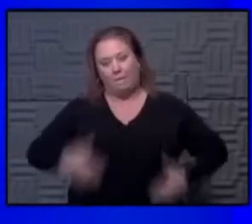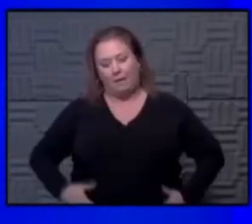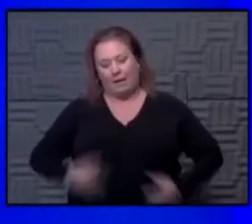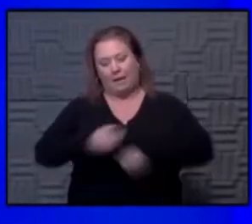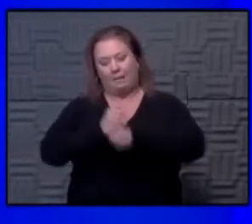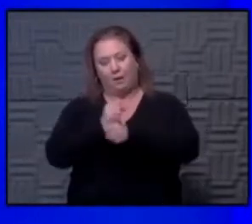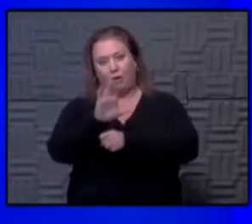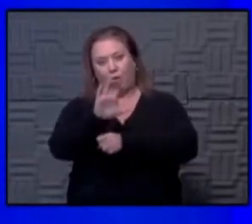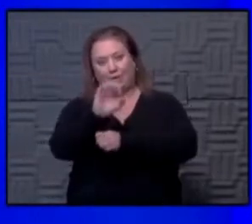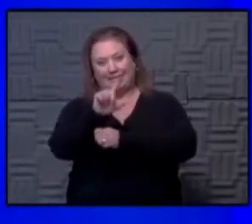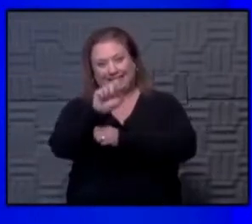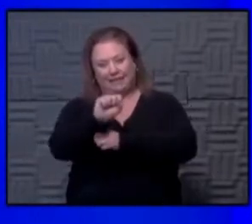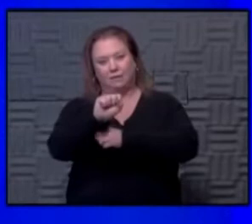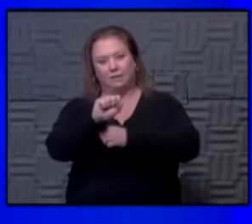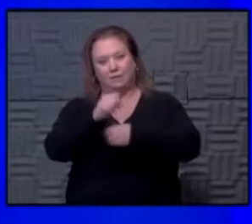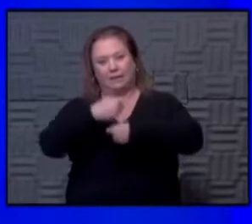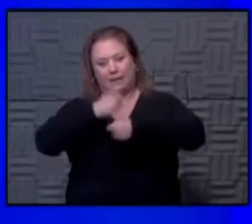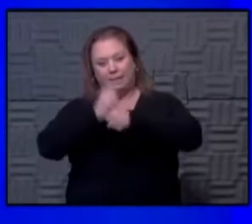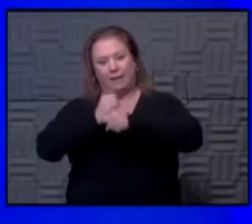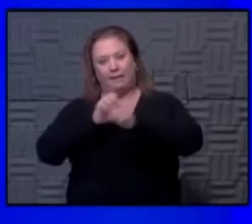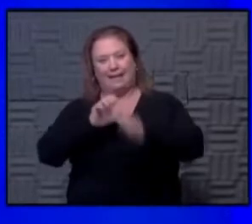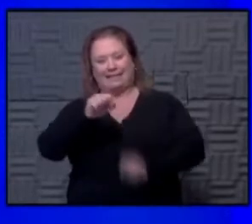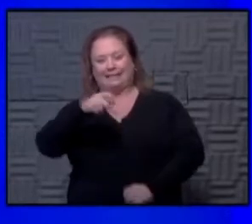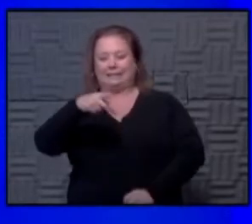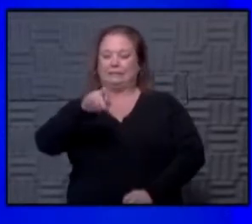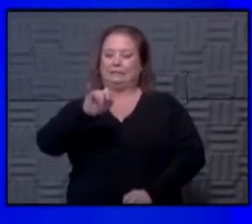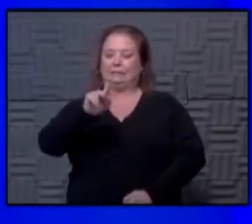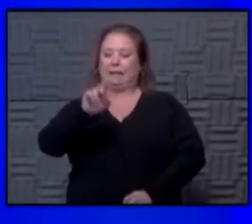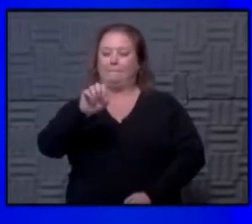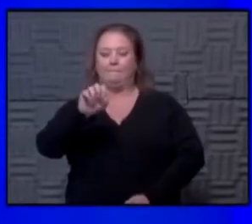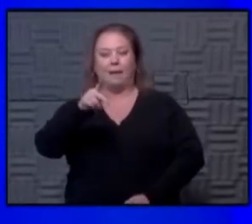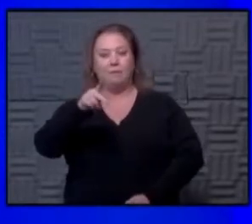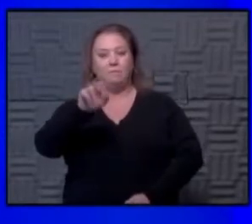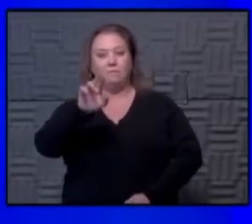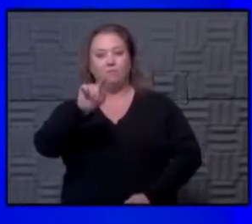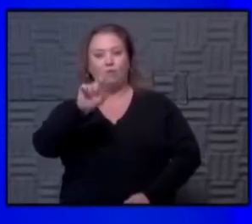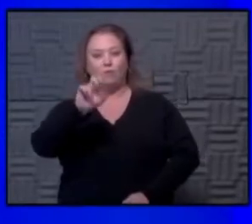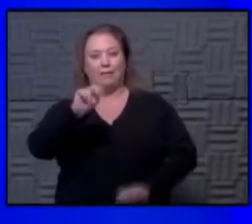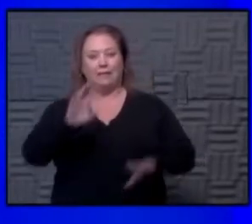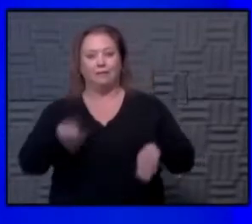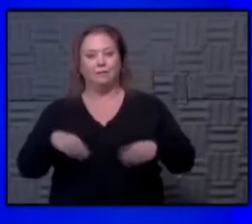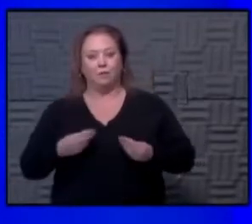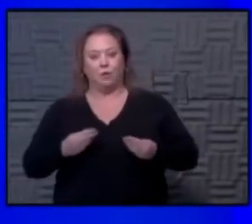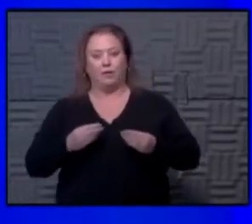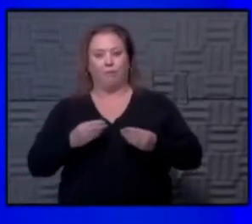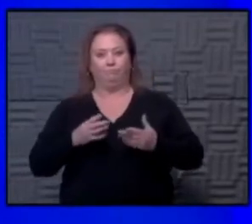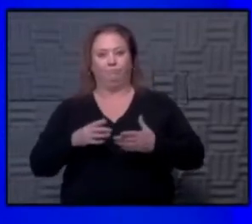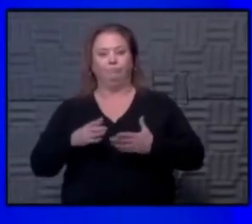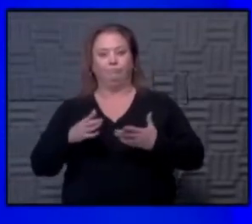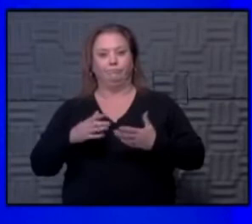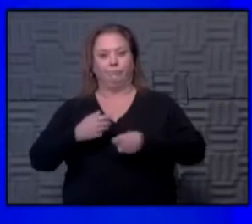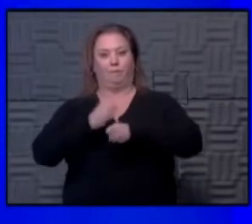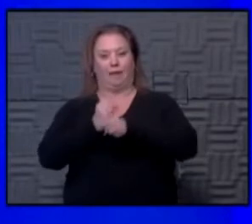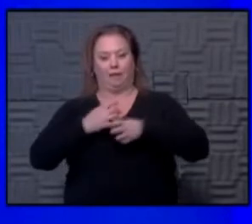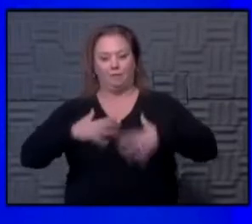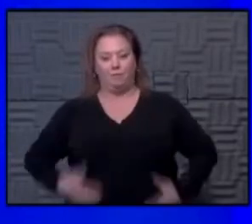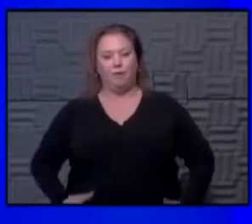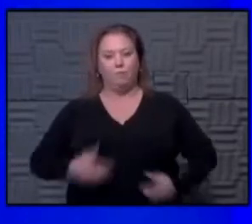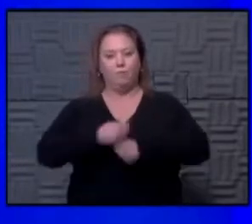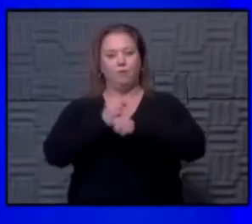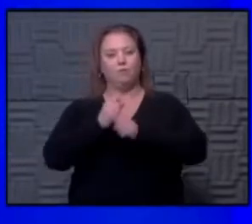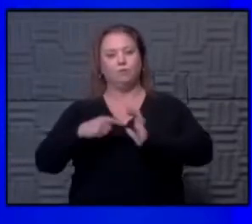your cells can create that spike protein to present it to your immune system to show that this is